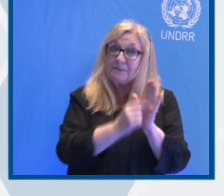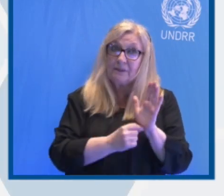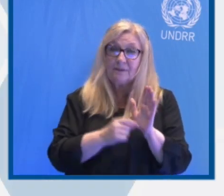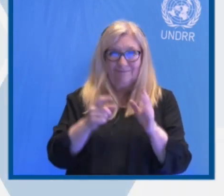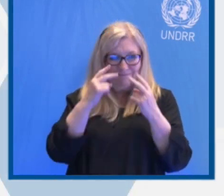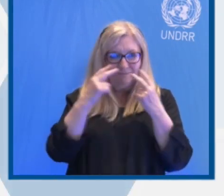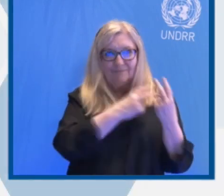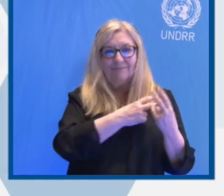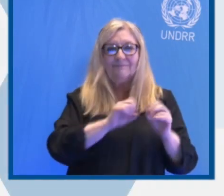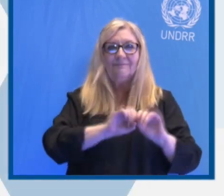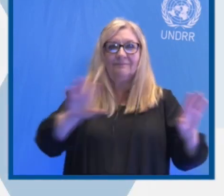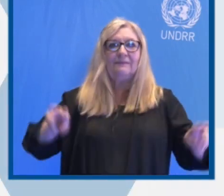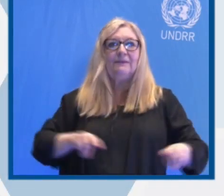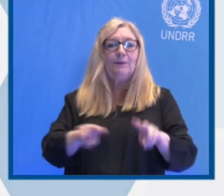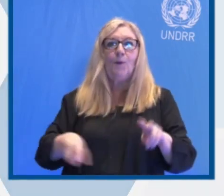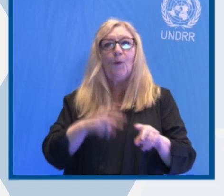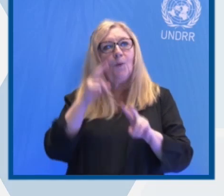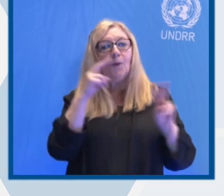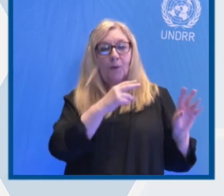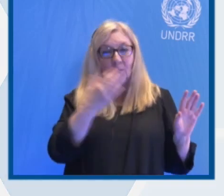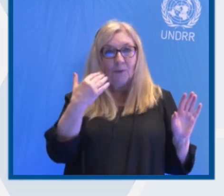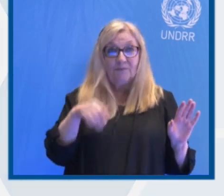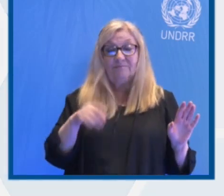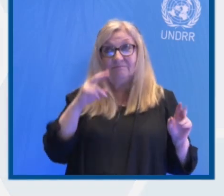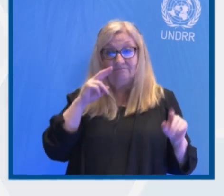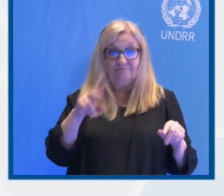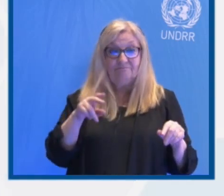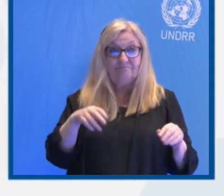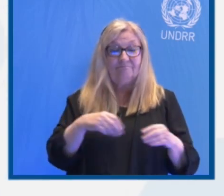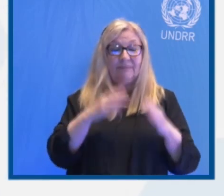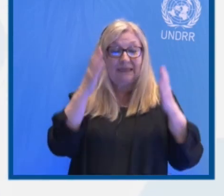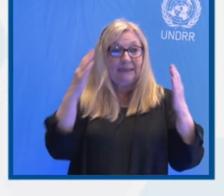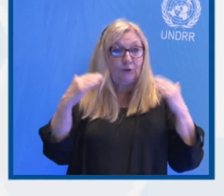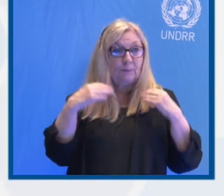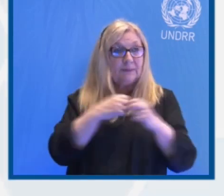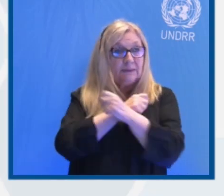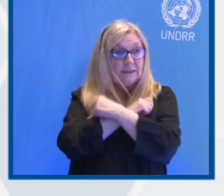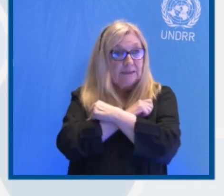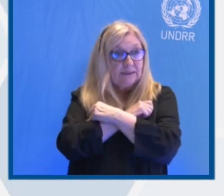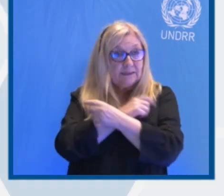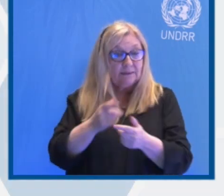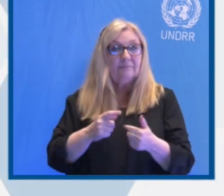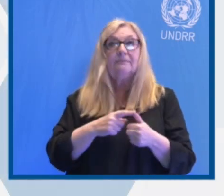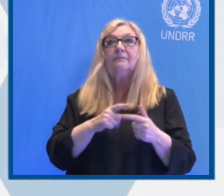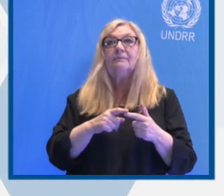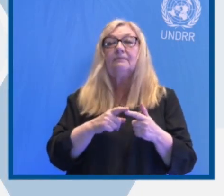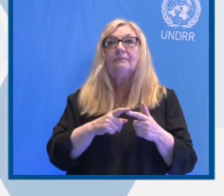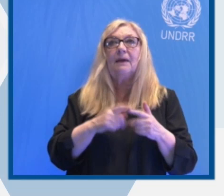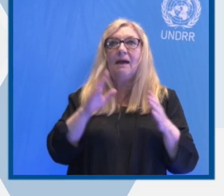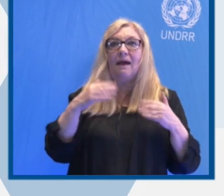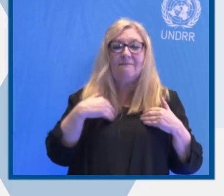video. There is work we are seeing happening in Egypt. There is renewed recognition of better land use planning to